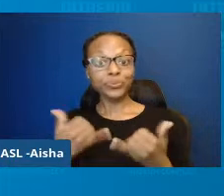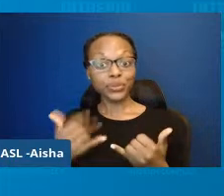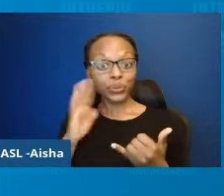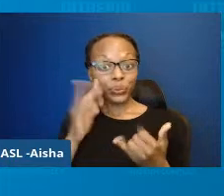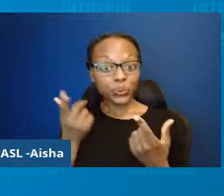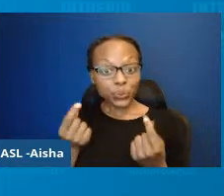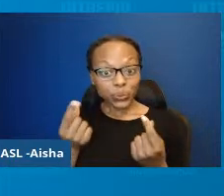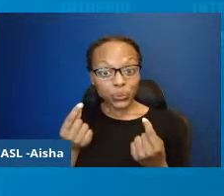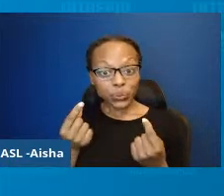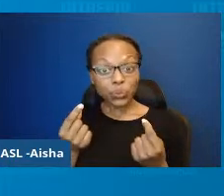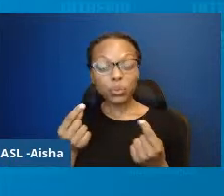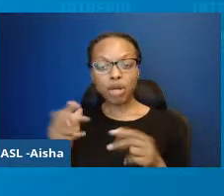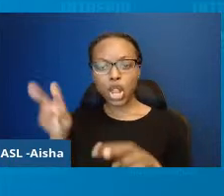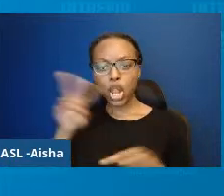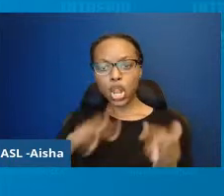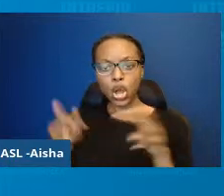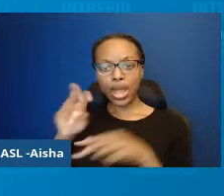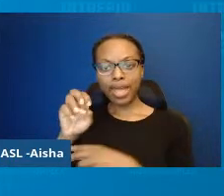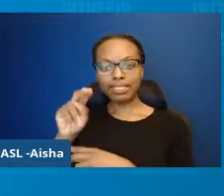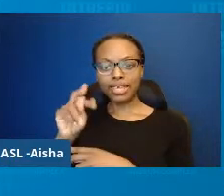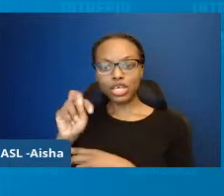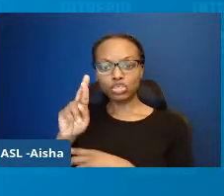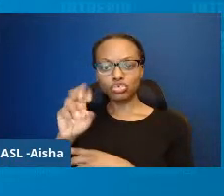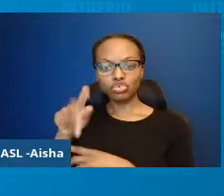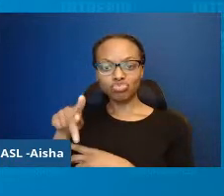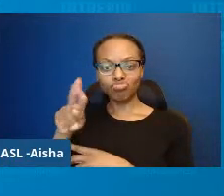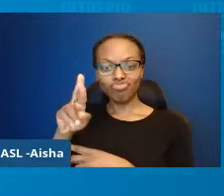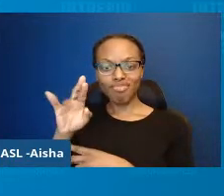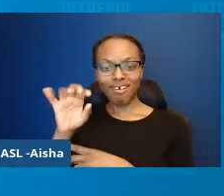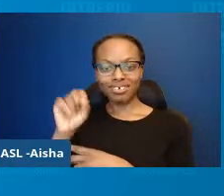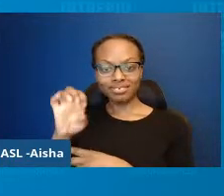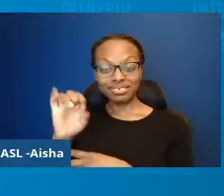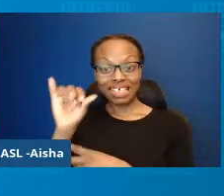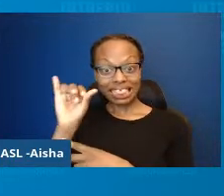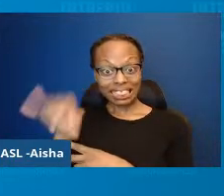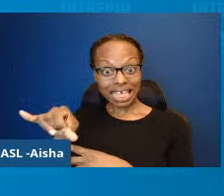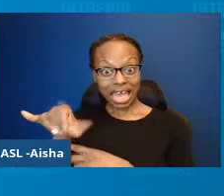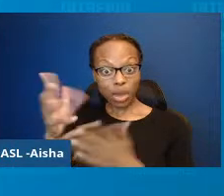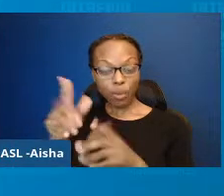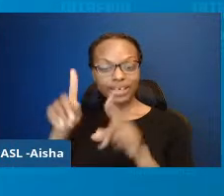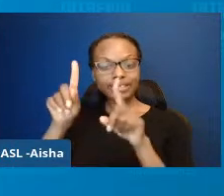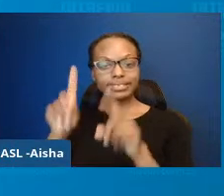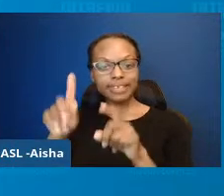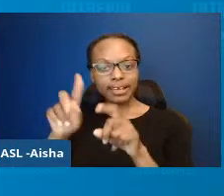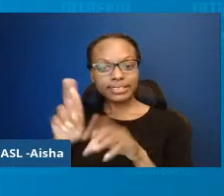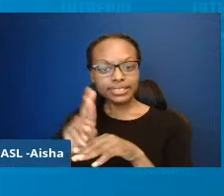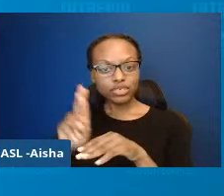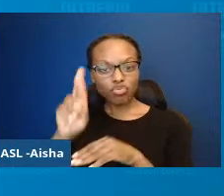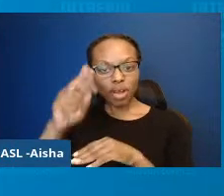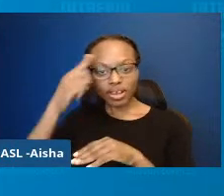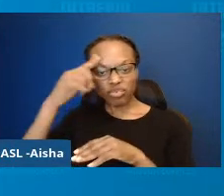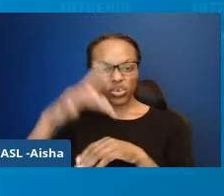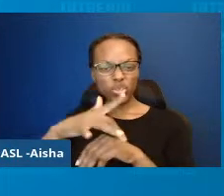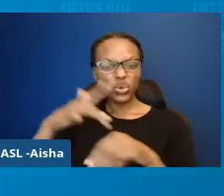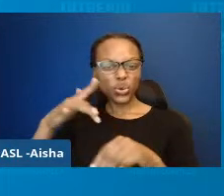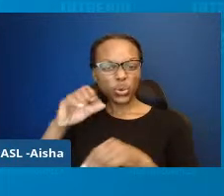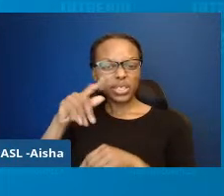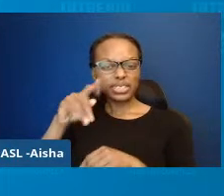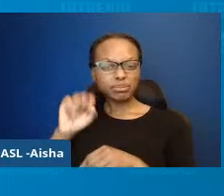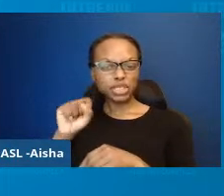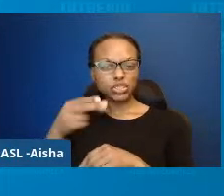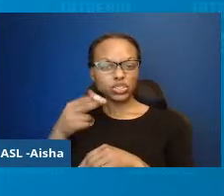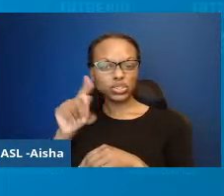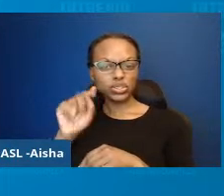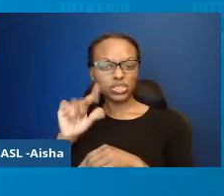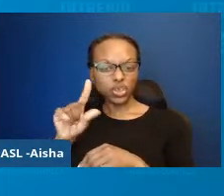look at our space shuttle, the Enterprise. The Enterprise was the testing vehicle for the early space shuttle program. It was the